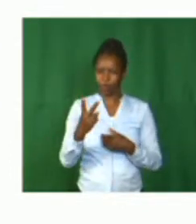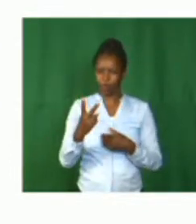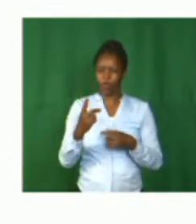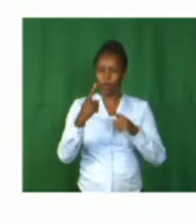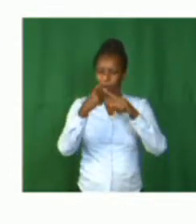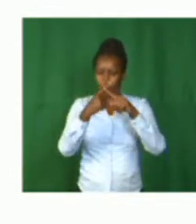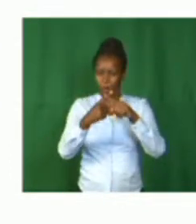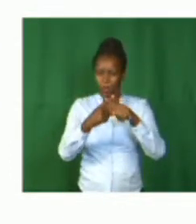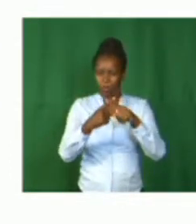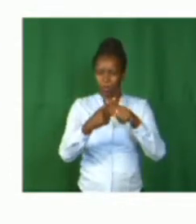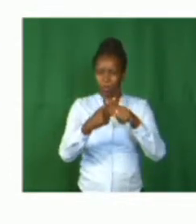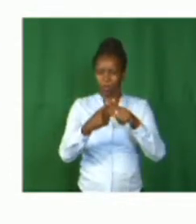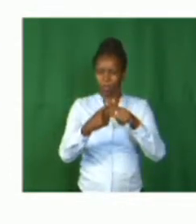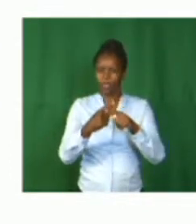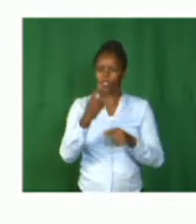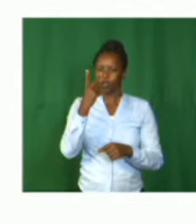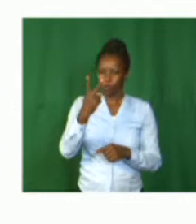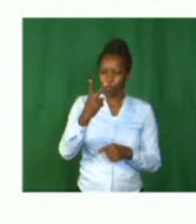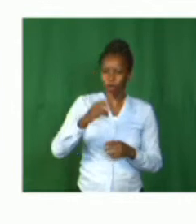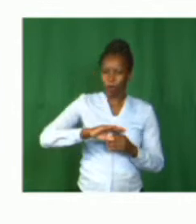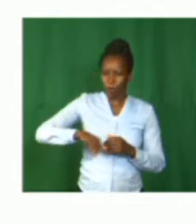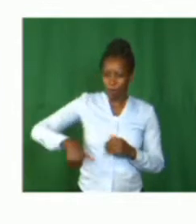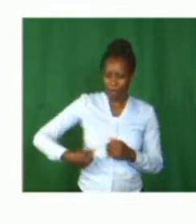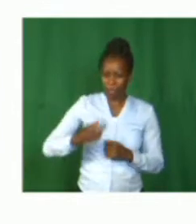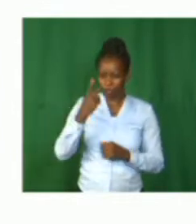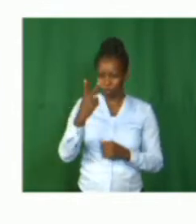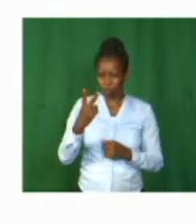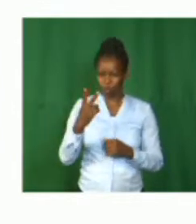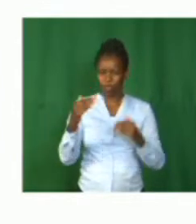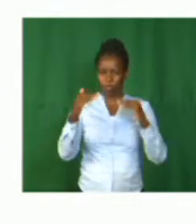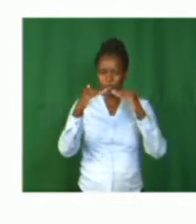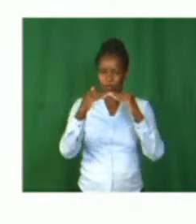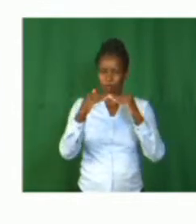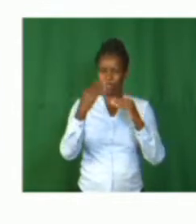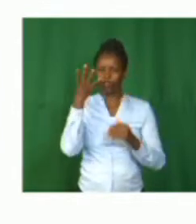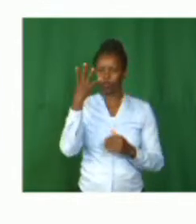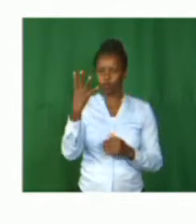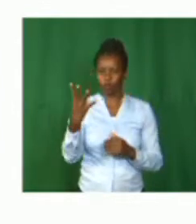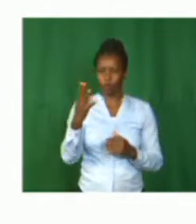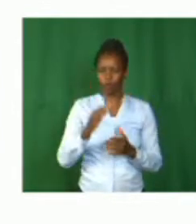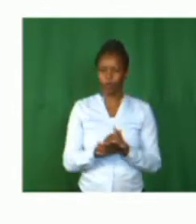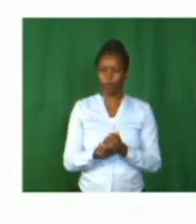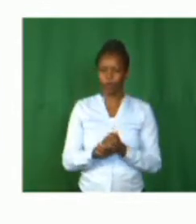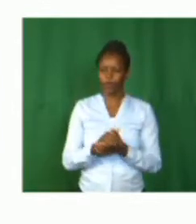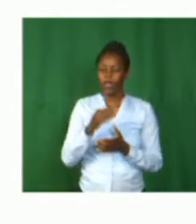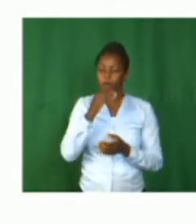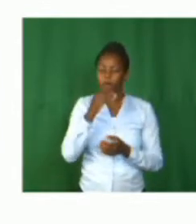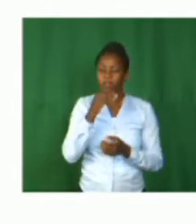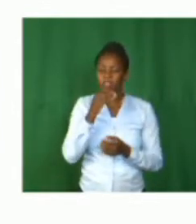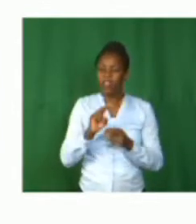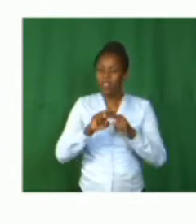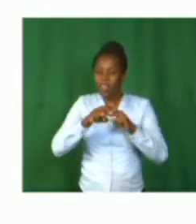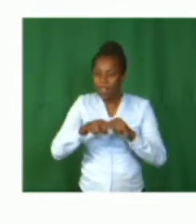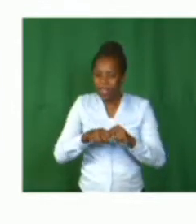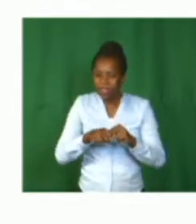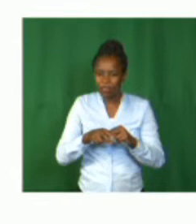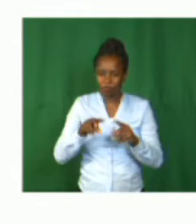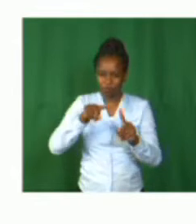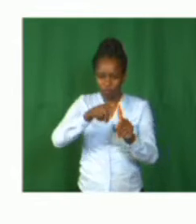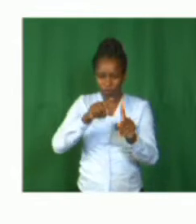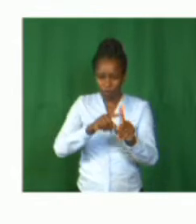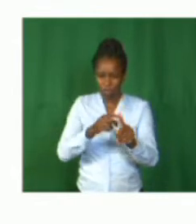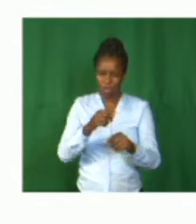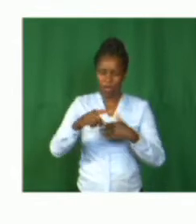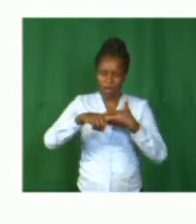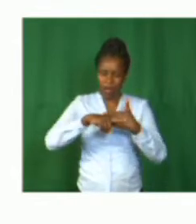+2, and then when you subtract 2 there, you are going to get 4. So the next point there, the coordinate is going to be -2,